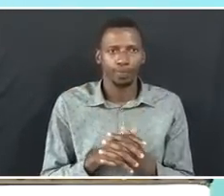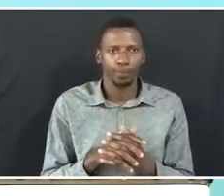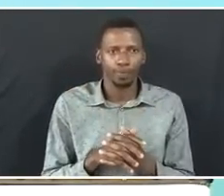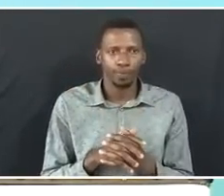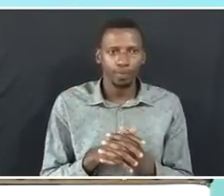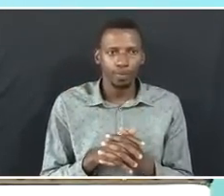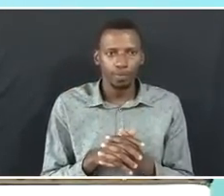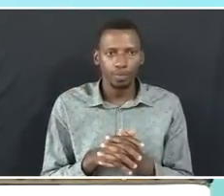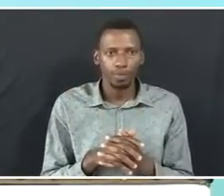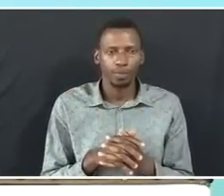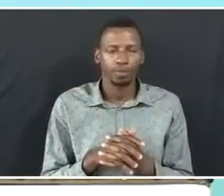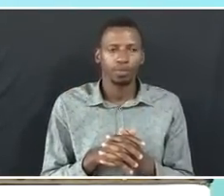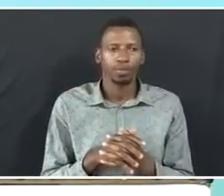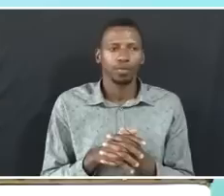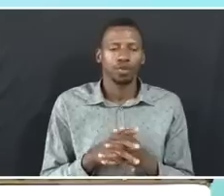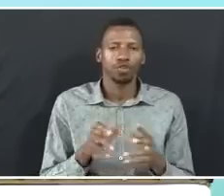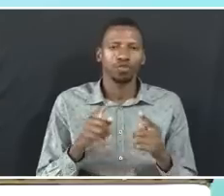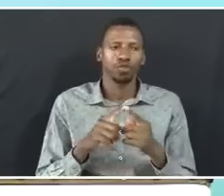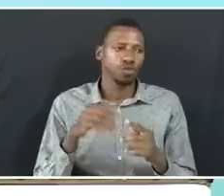To the crime of murder,